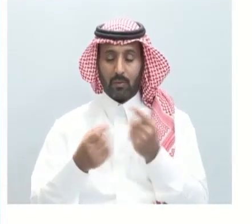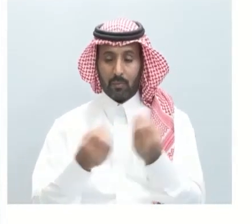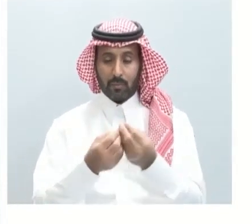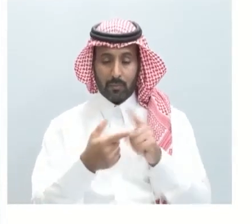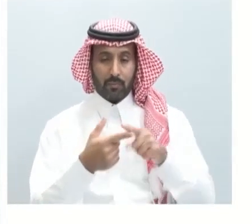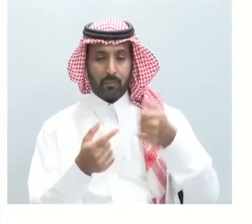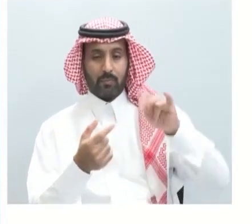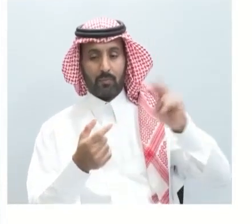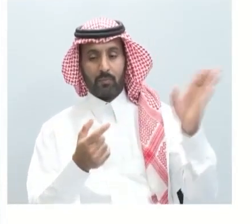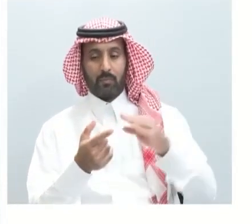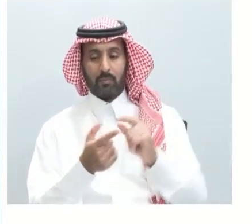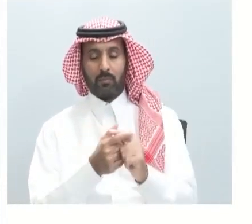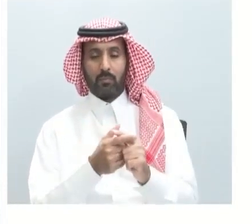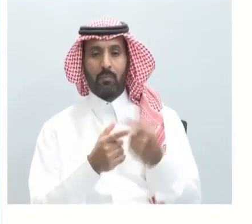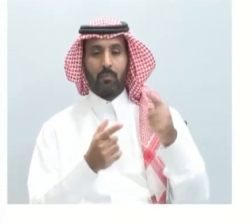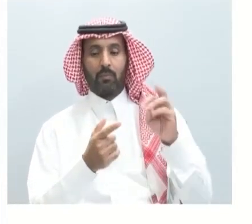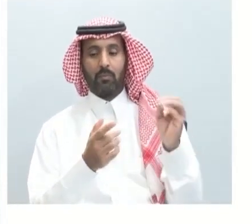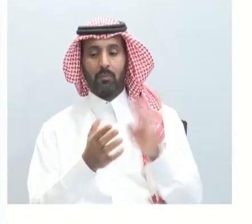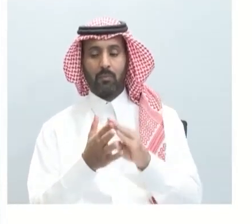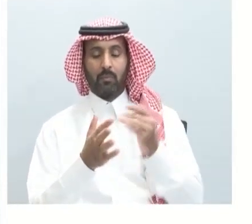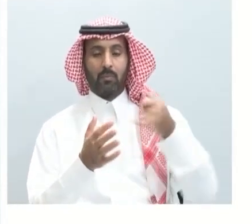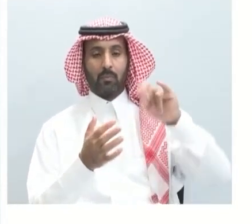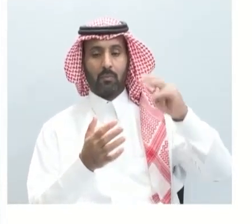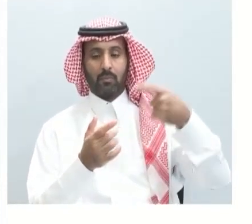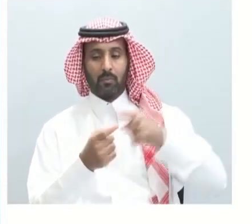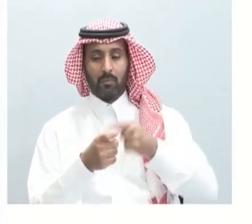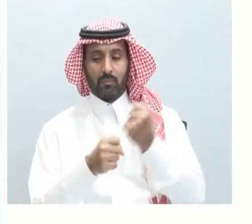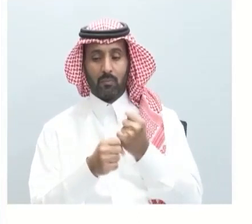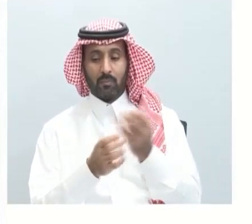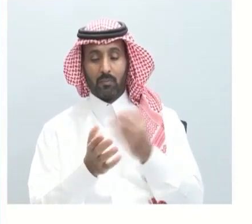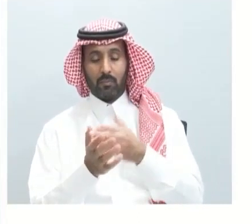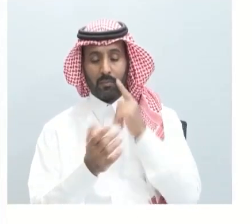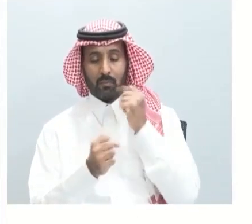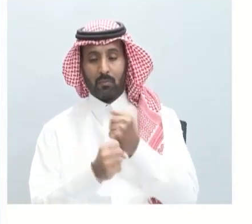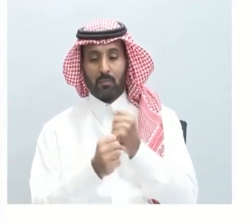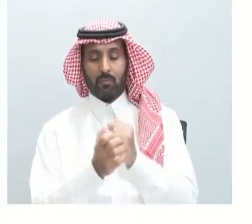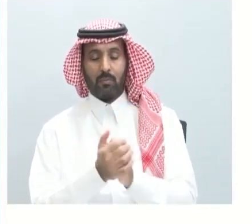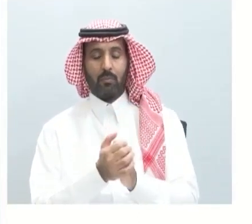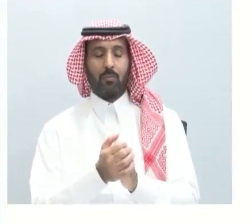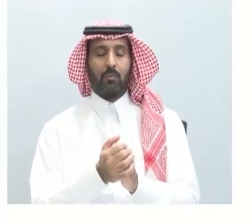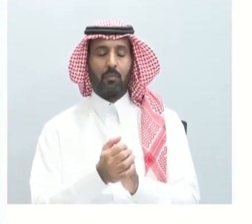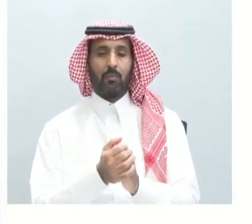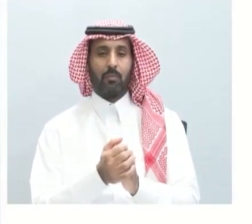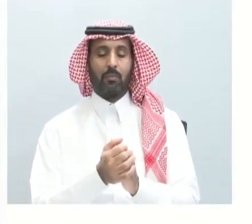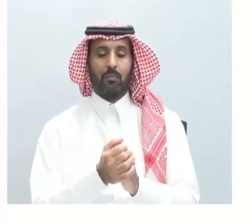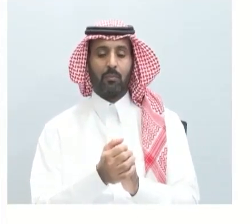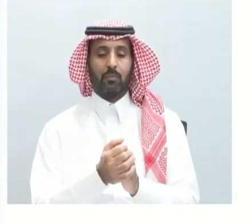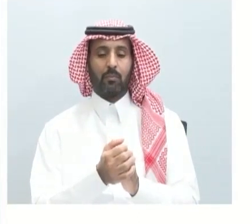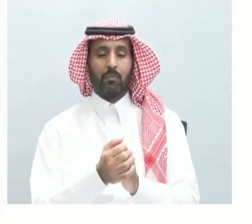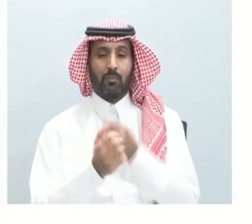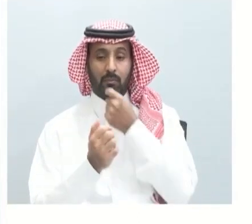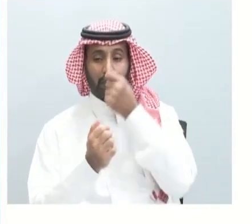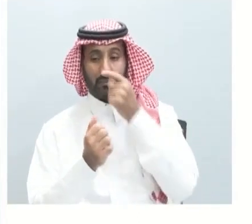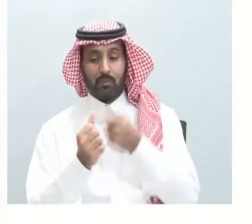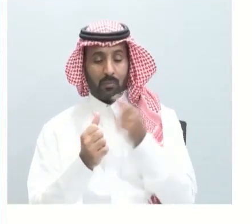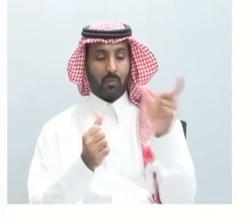infinitive I want you plus the infinitive jand after verbs infinitives after verbs adjectives order